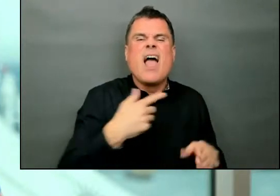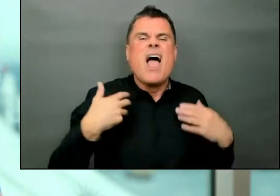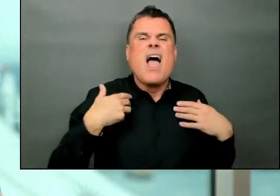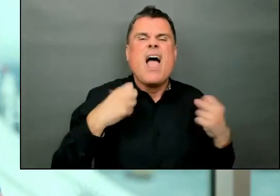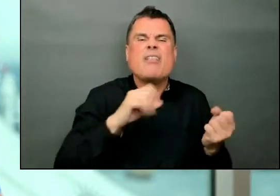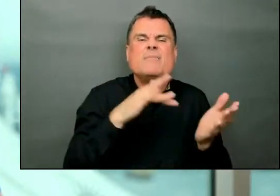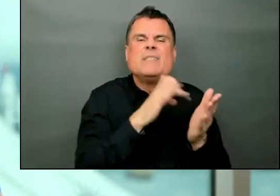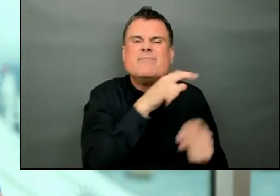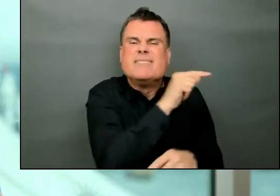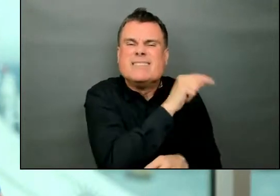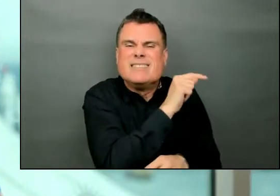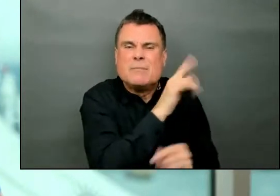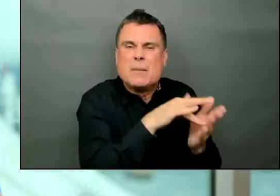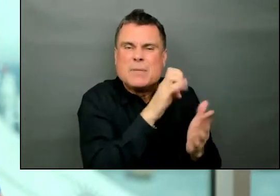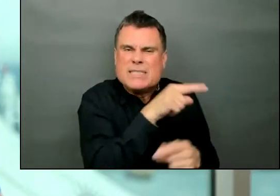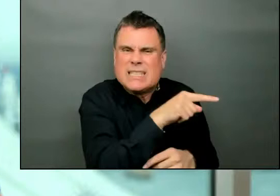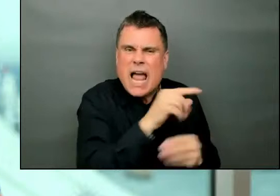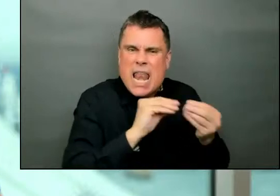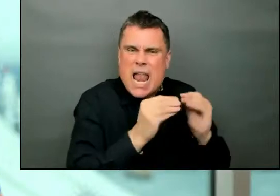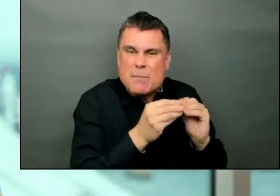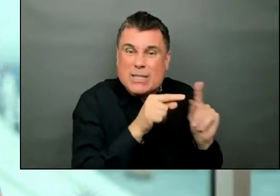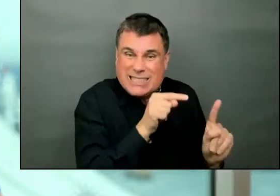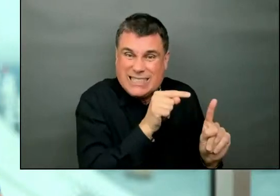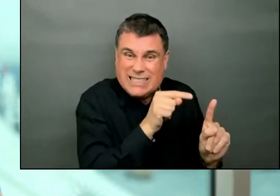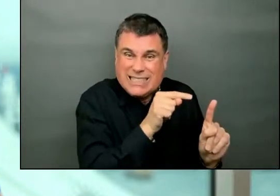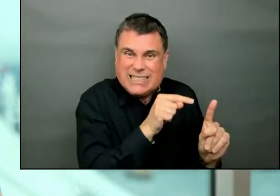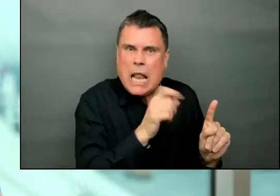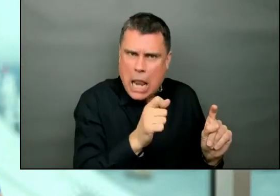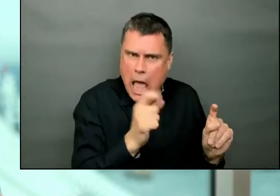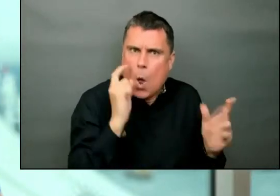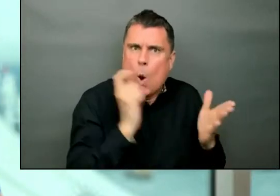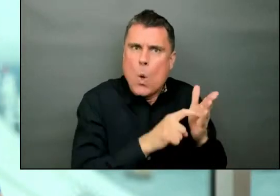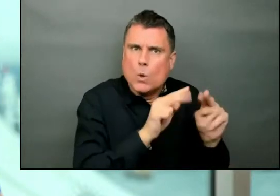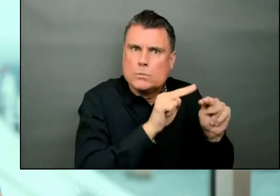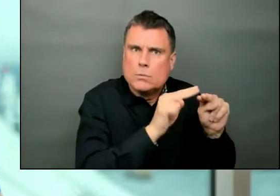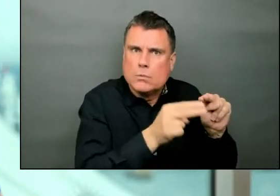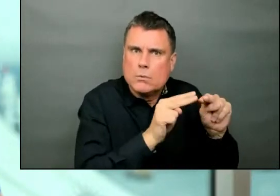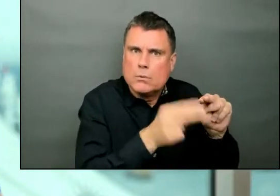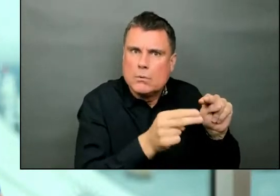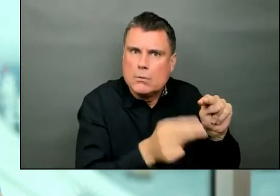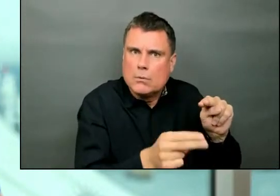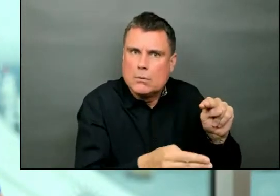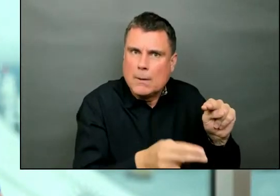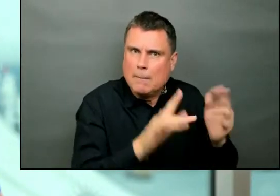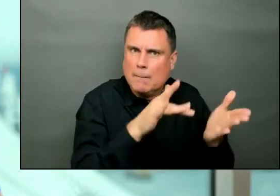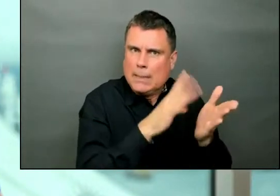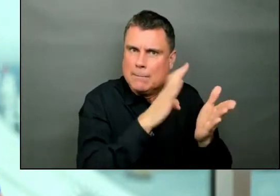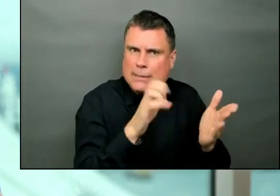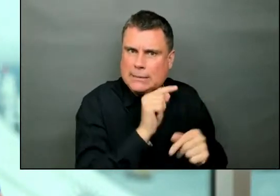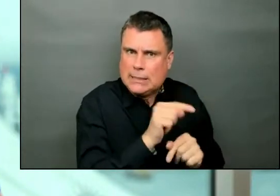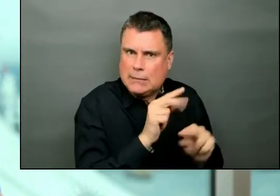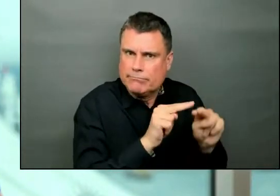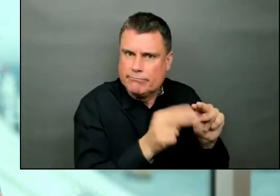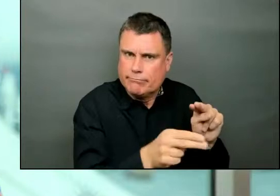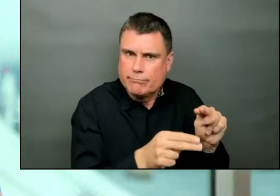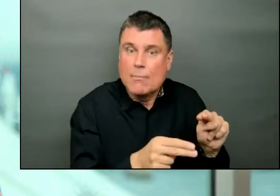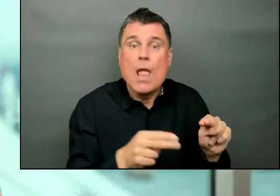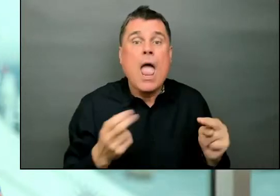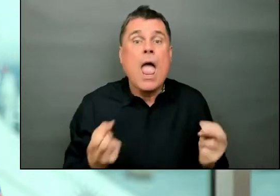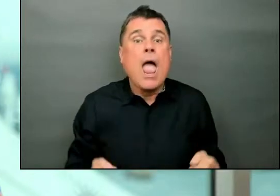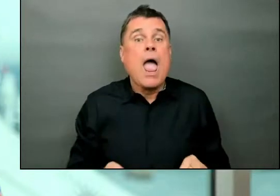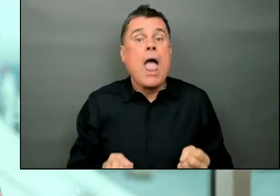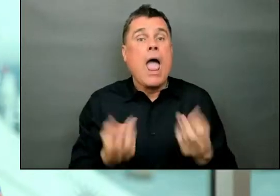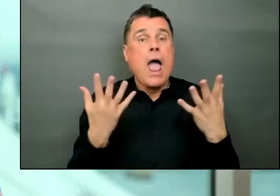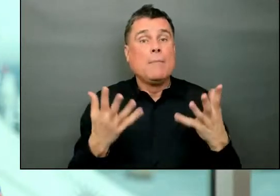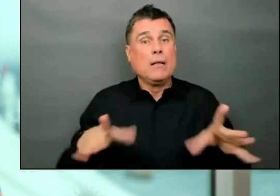and in hospitalizations. And we've seen that come down in terms of active cases, in terms of the number of daily cases we've seen in the Interior Health Authority.